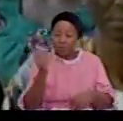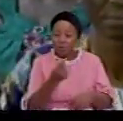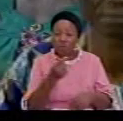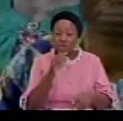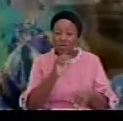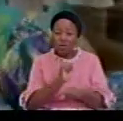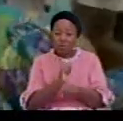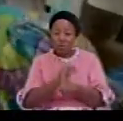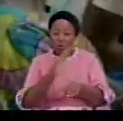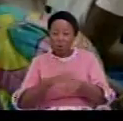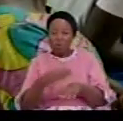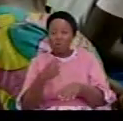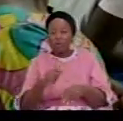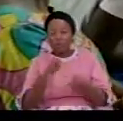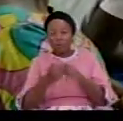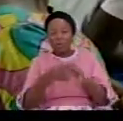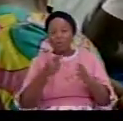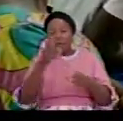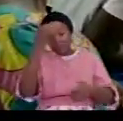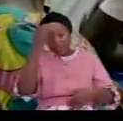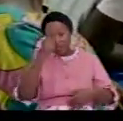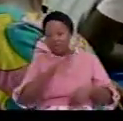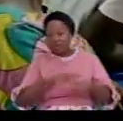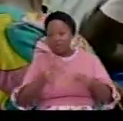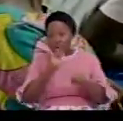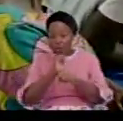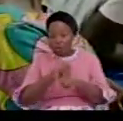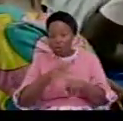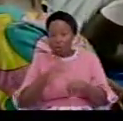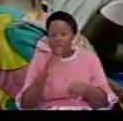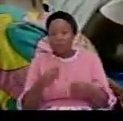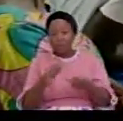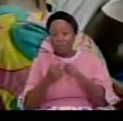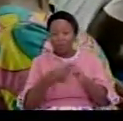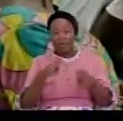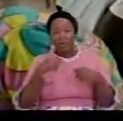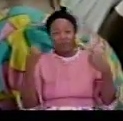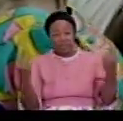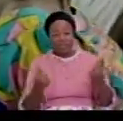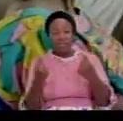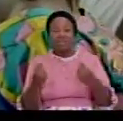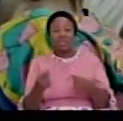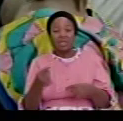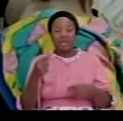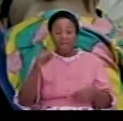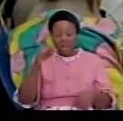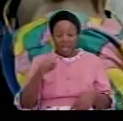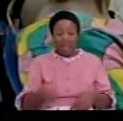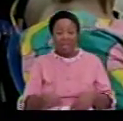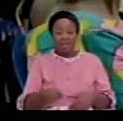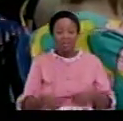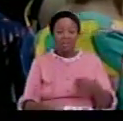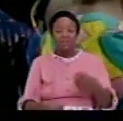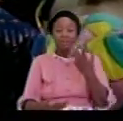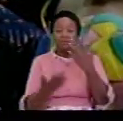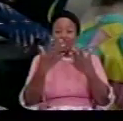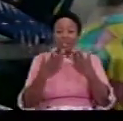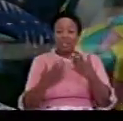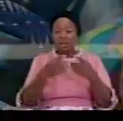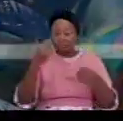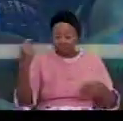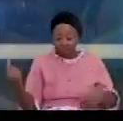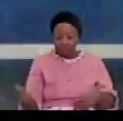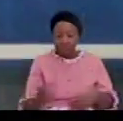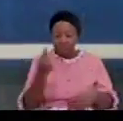of sickness and you don't deal with the problem of sin, hell forever, forever will be